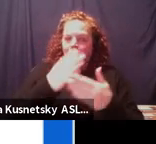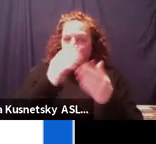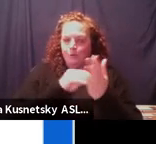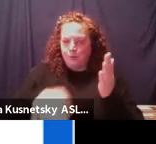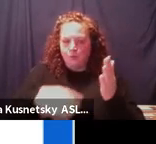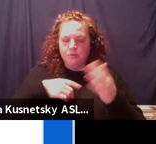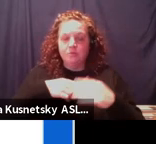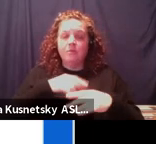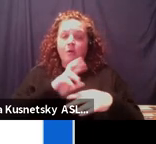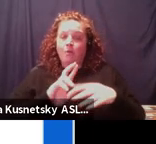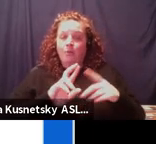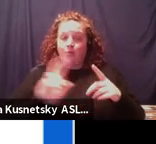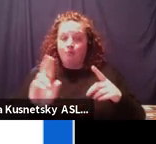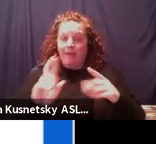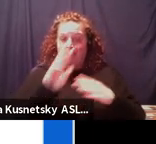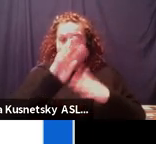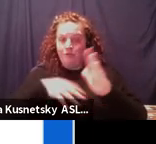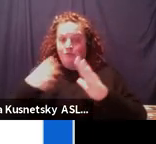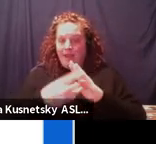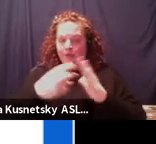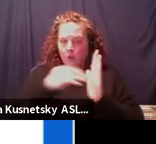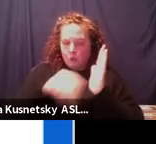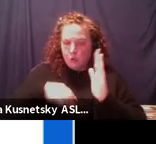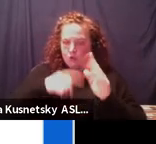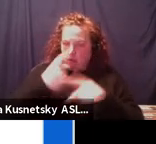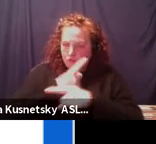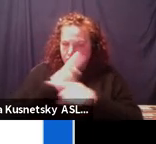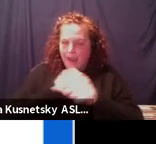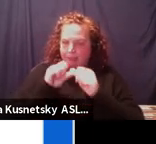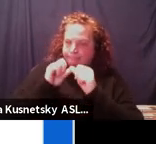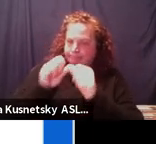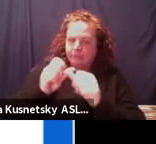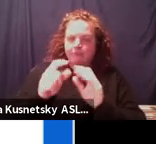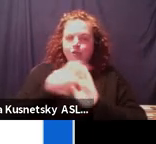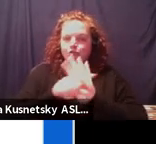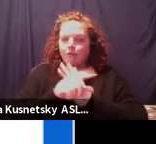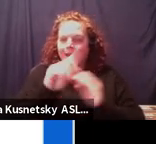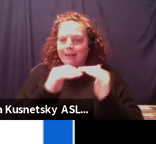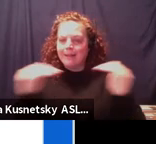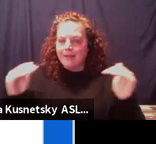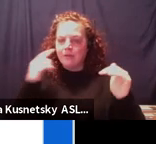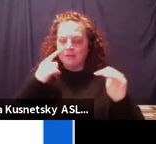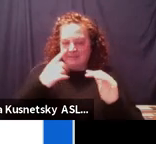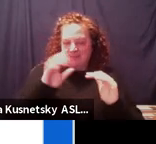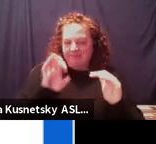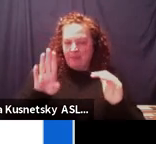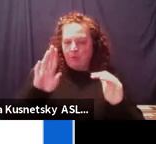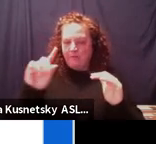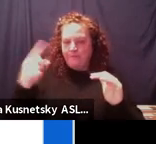see the percentage of students on track in attendance by grade level as of February 1st, which is the school year to